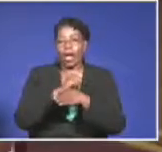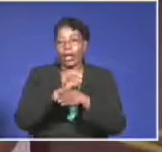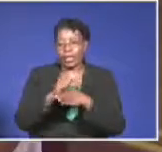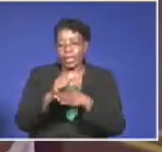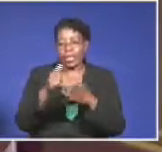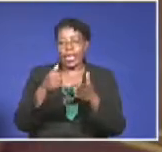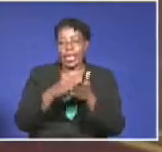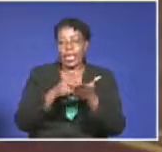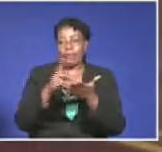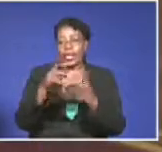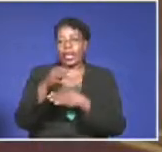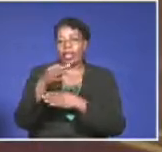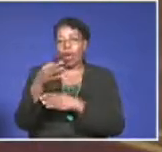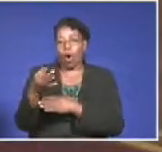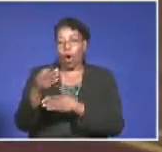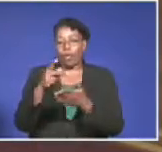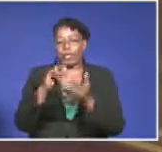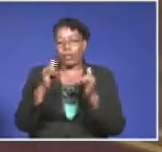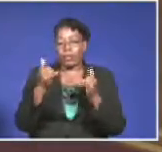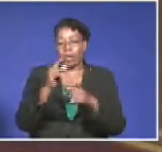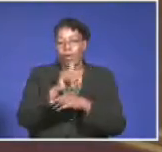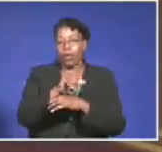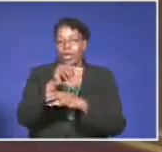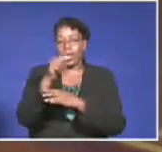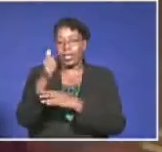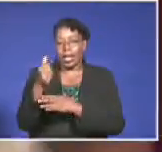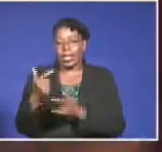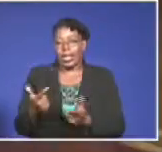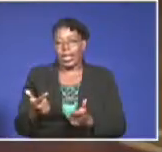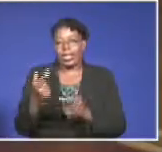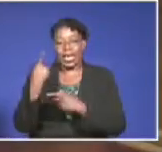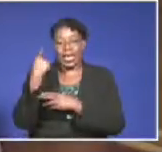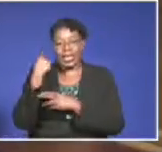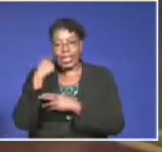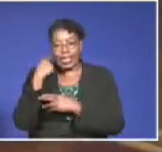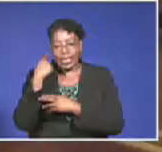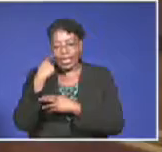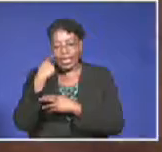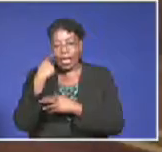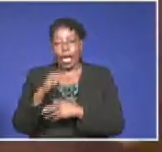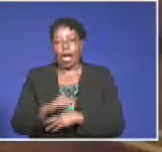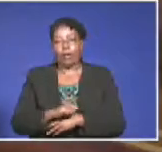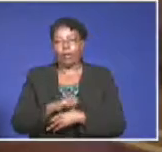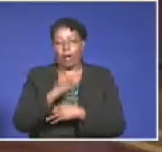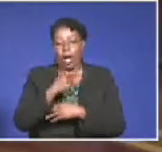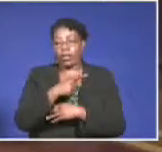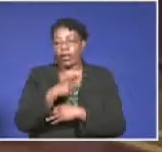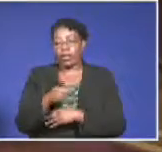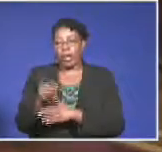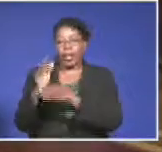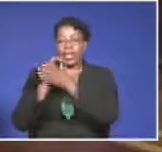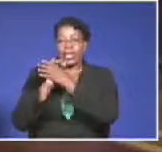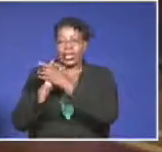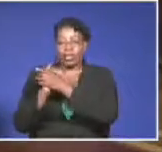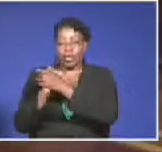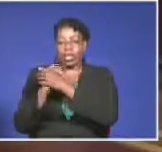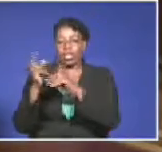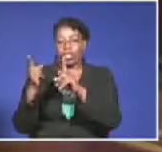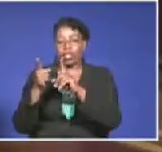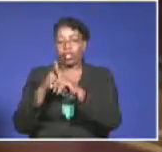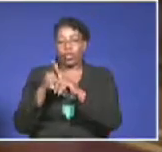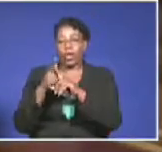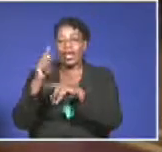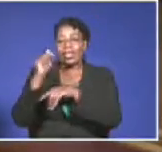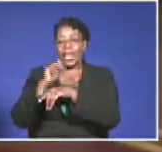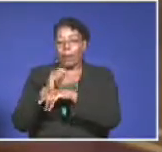off. They work for each other, they played for each other, they listen. I'm so proud of them. I want to say congratulations to Tabernacle